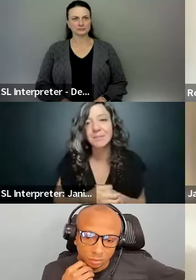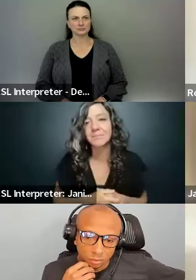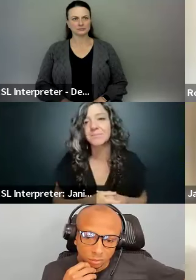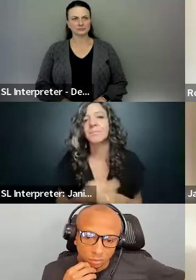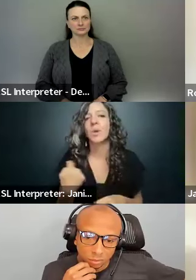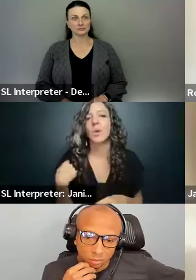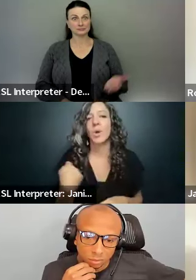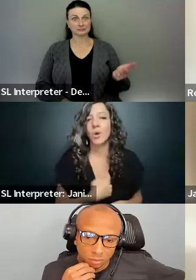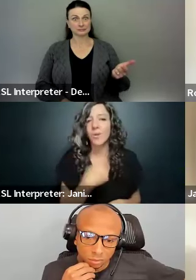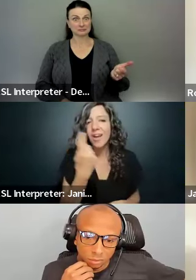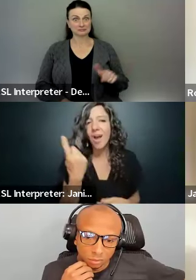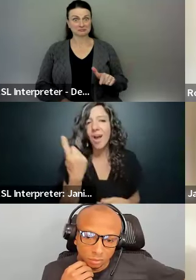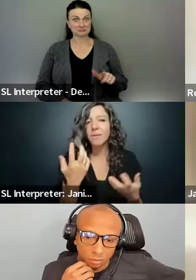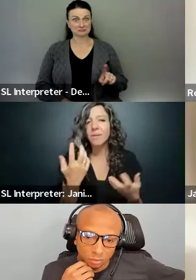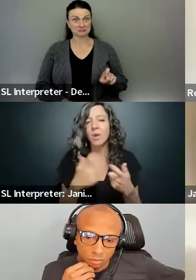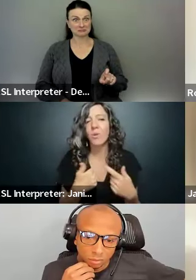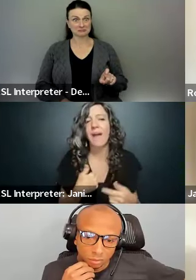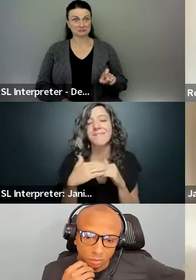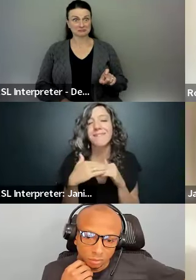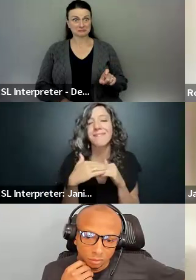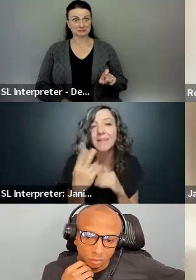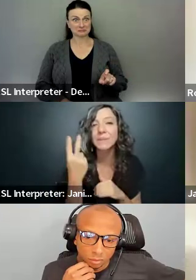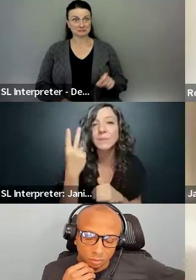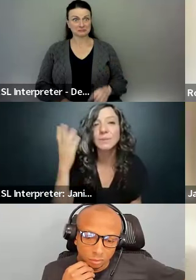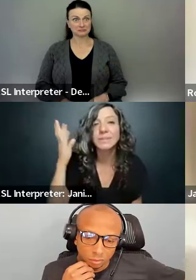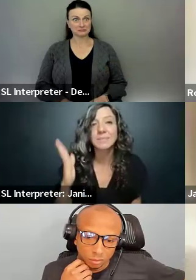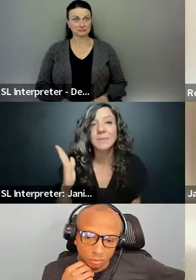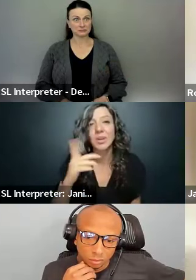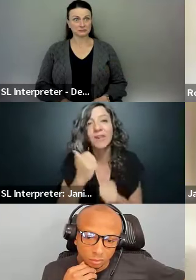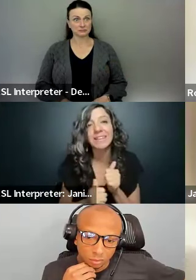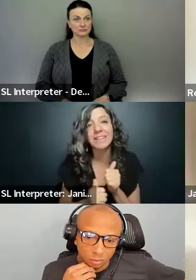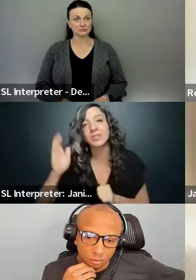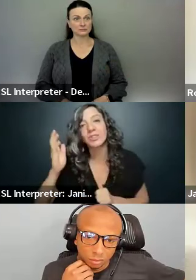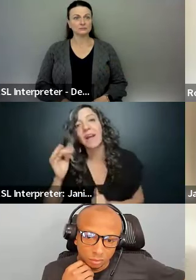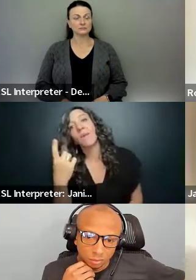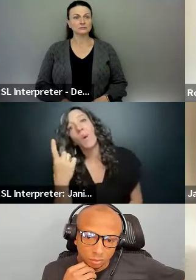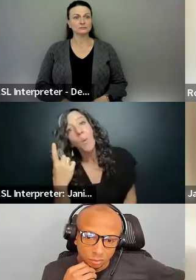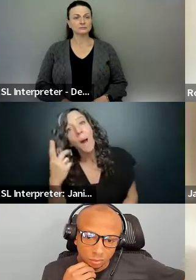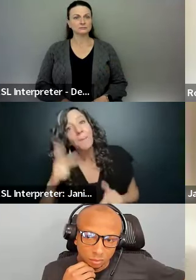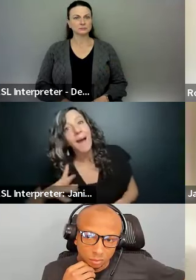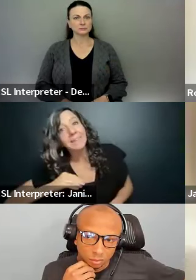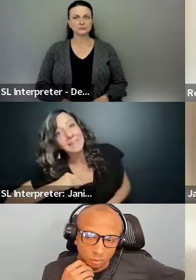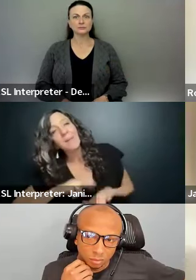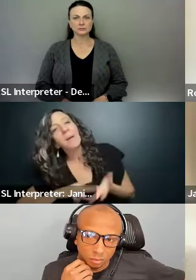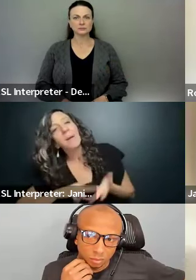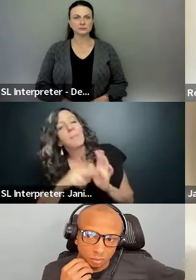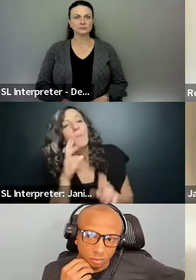partner up, so we have at least 2 speakers for each talk. So if one gets accepted, we have 2 speakers, right?